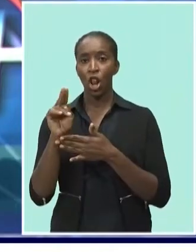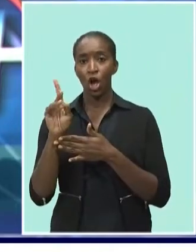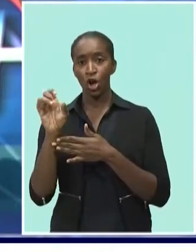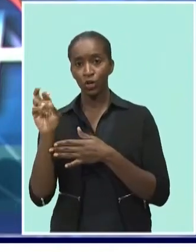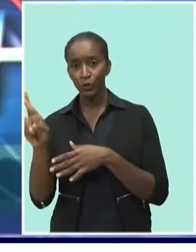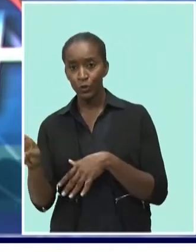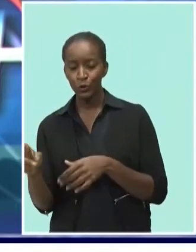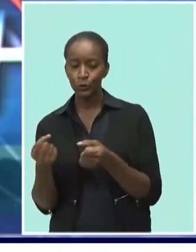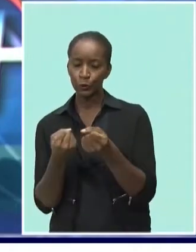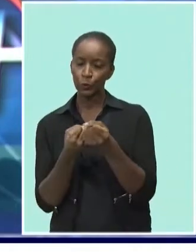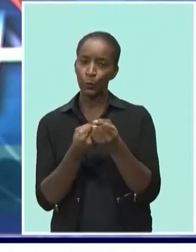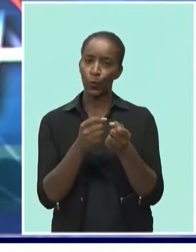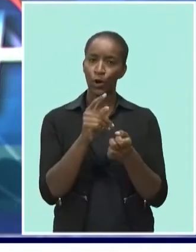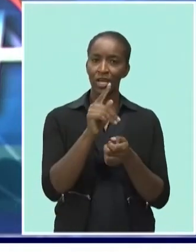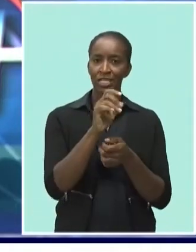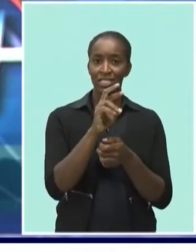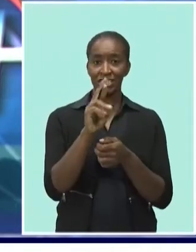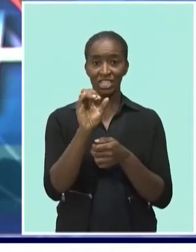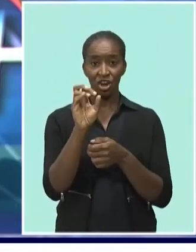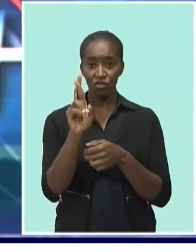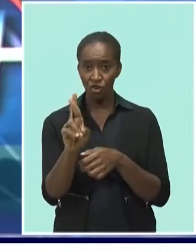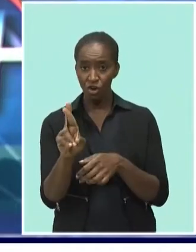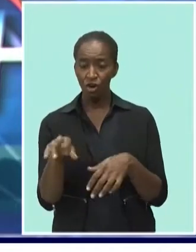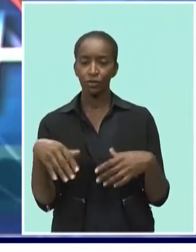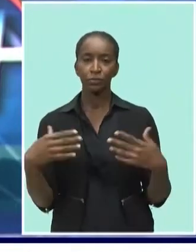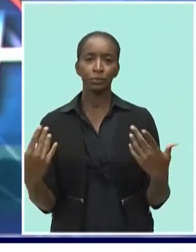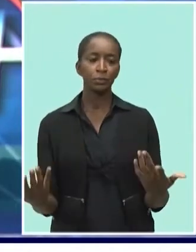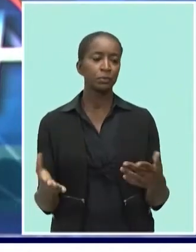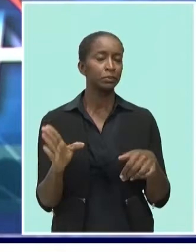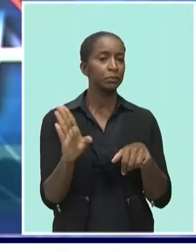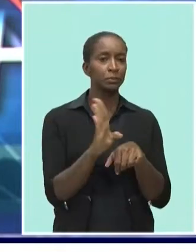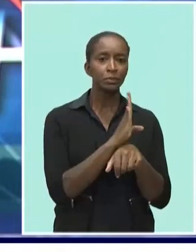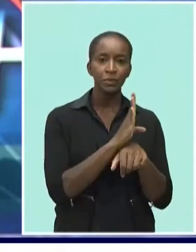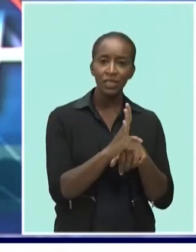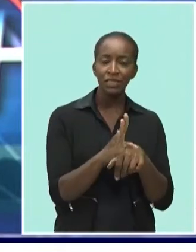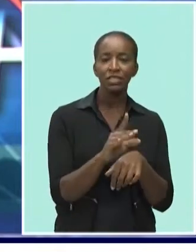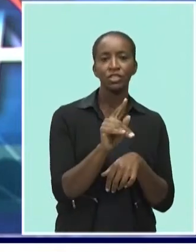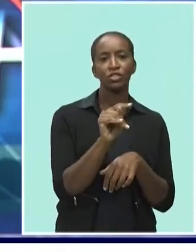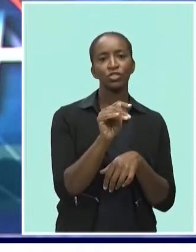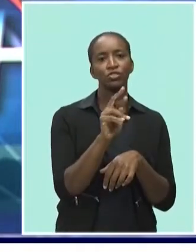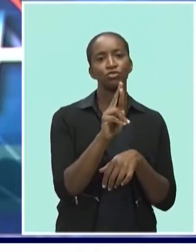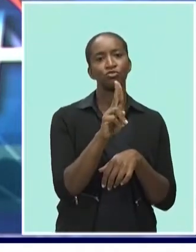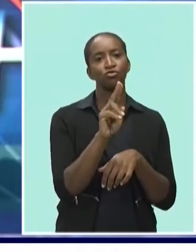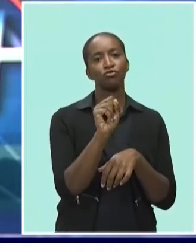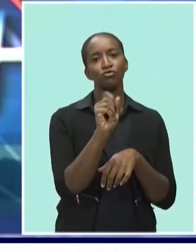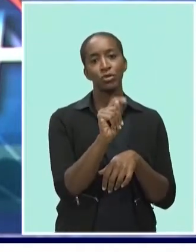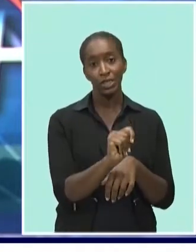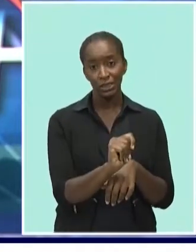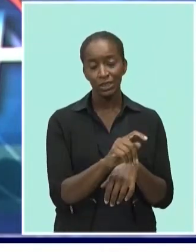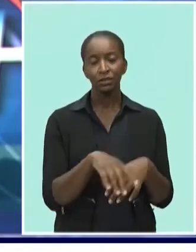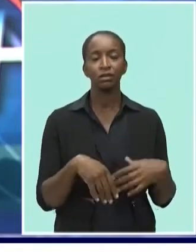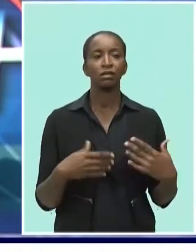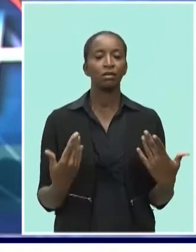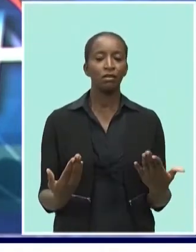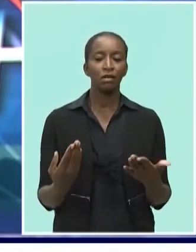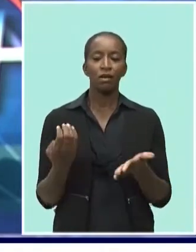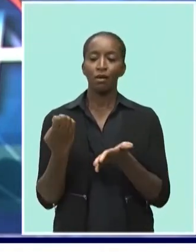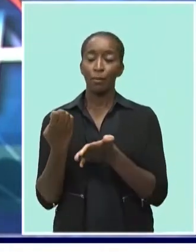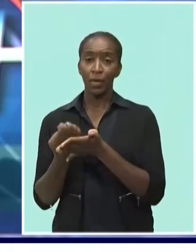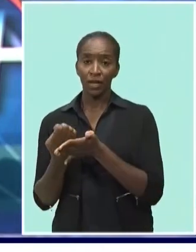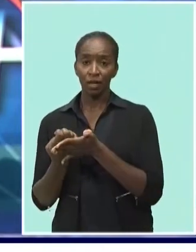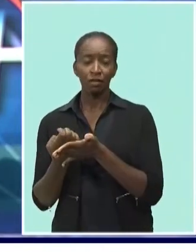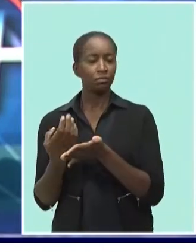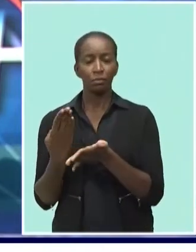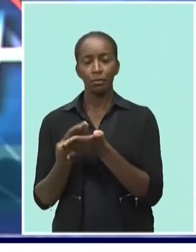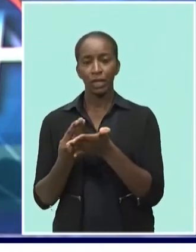Terrorism Amendment Bill, the Corporate and Trust Services Providers Amendment Bill, and the Financial Services Amendment Bill. Minister of Innovation,